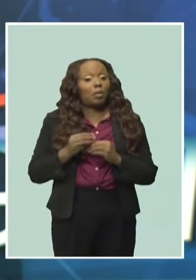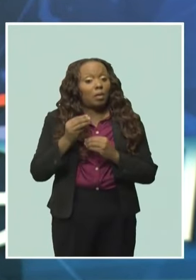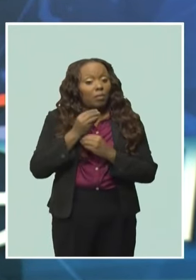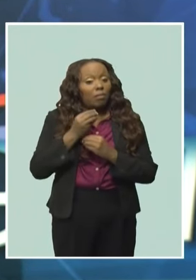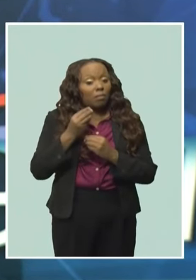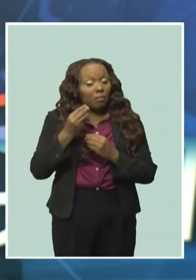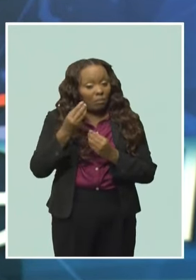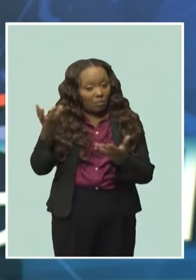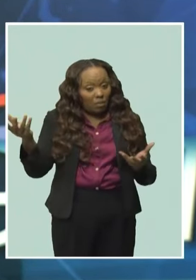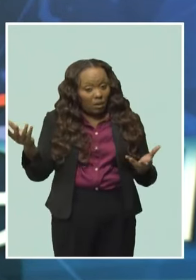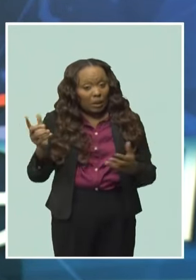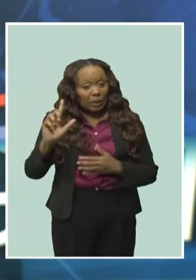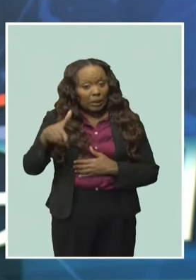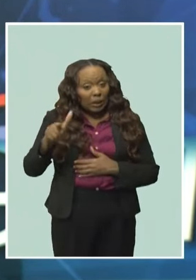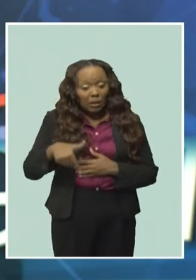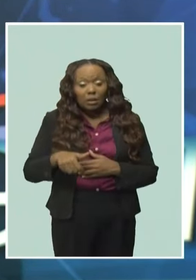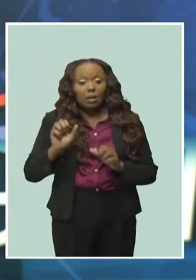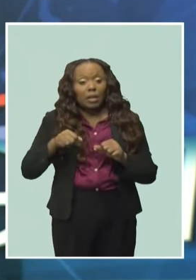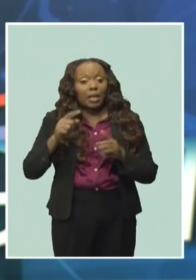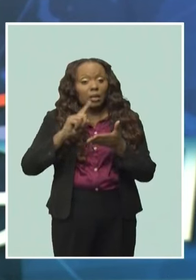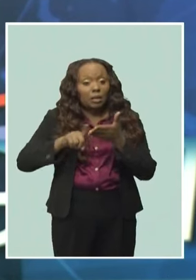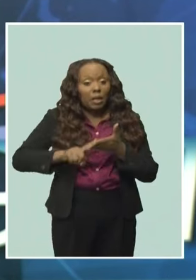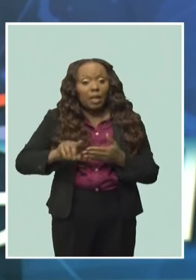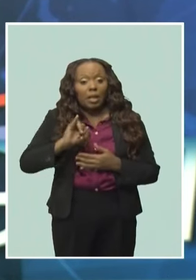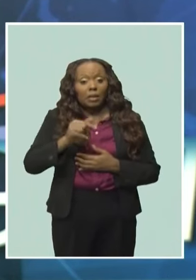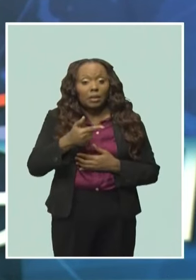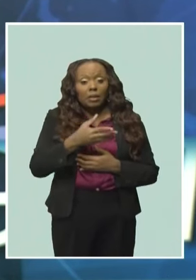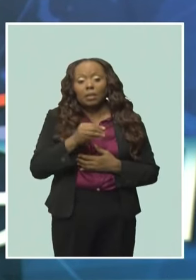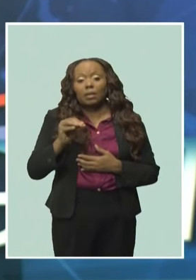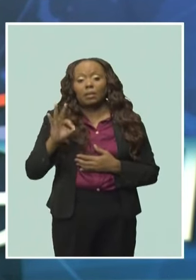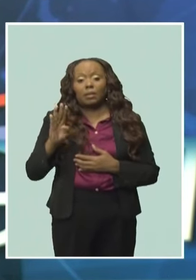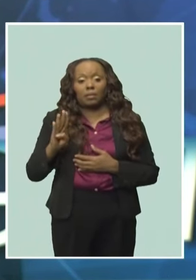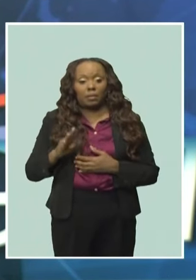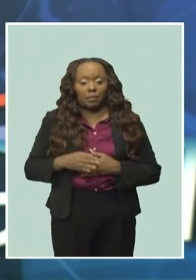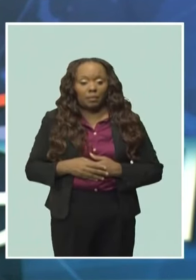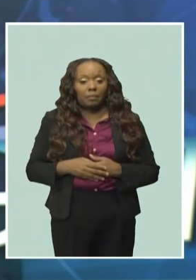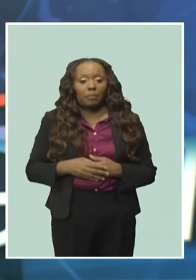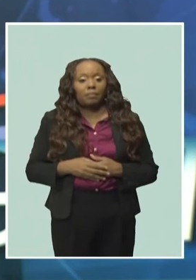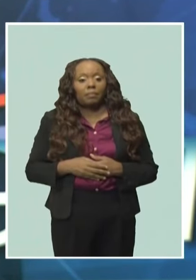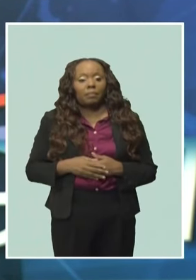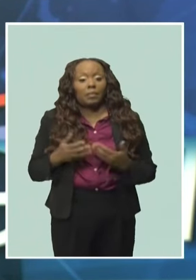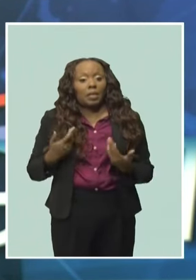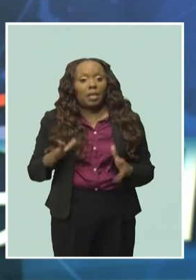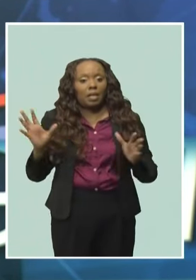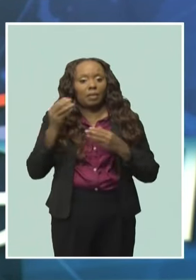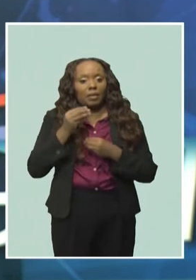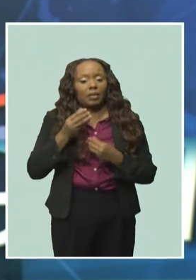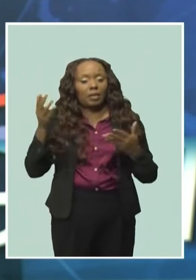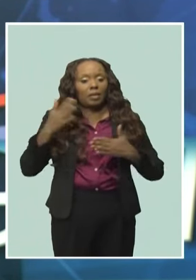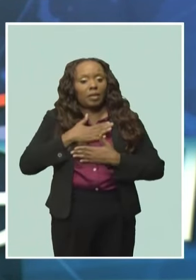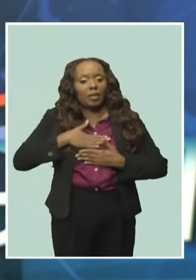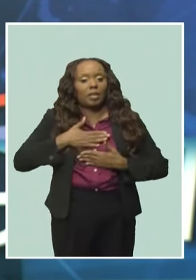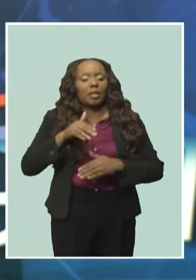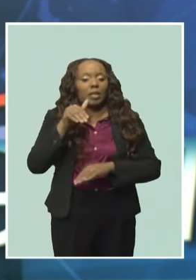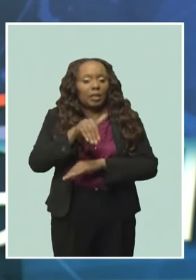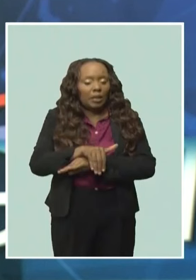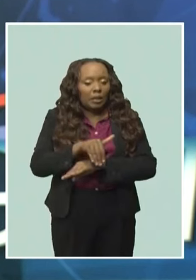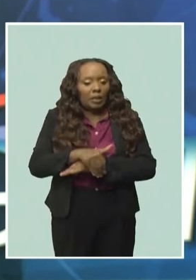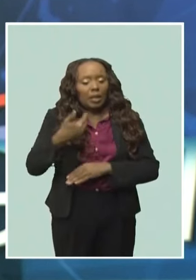will provide more details on Instagram and our Facebook pages. Well, that's our time tonight. Thank you for spending